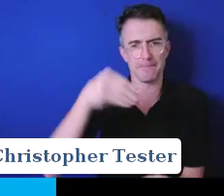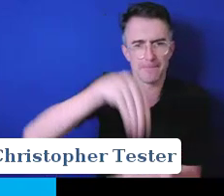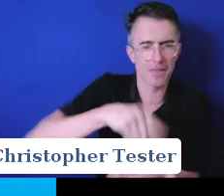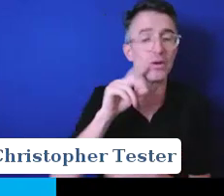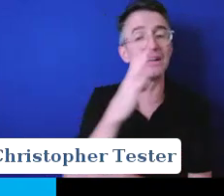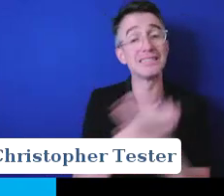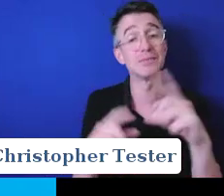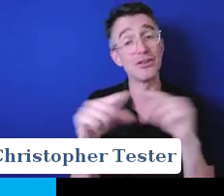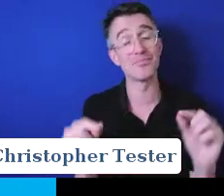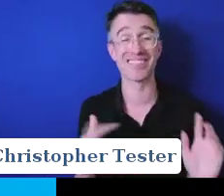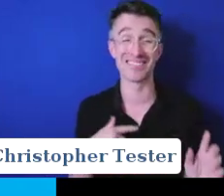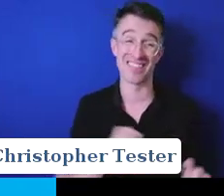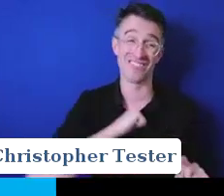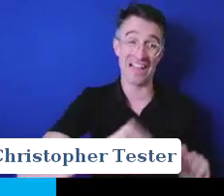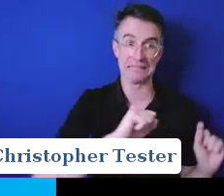side. Thank you very much.